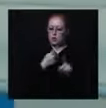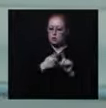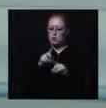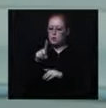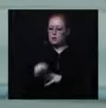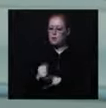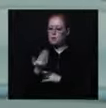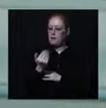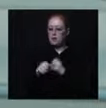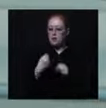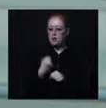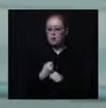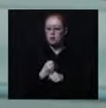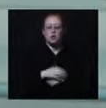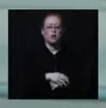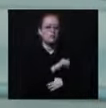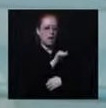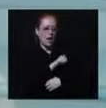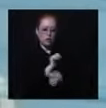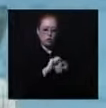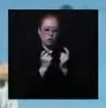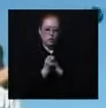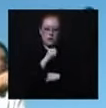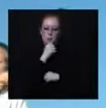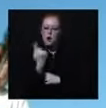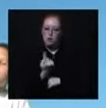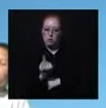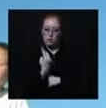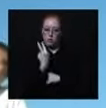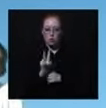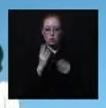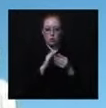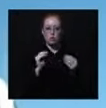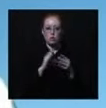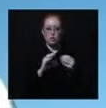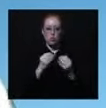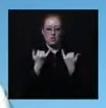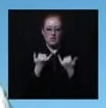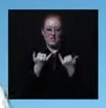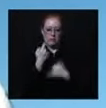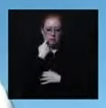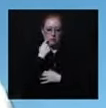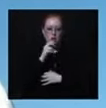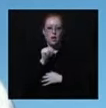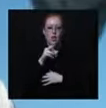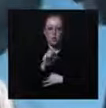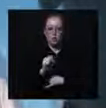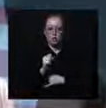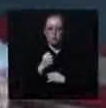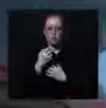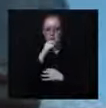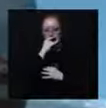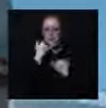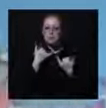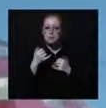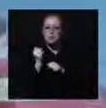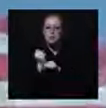these 15 years? Attitudes have changed, but not always. And there were two stories in the news this past month of kids playing